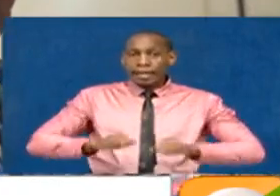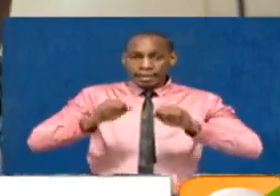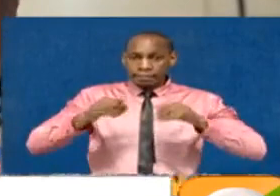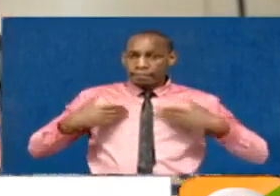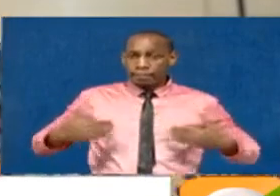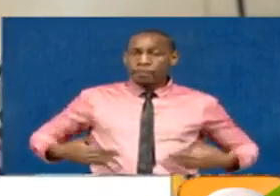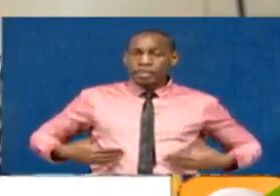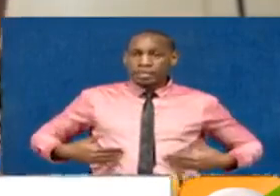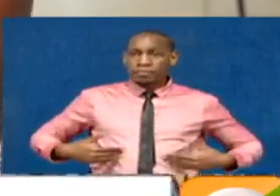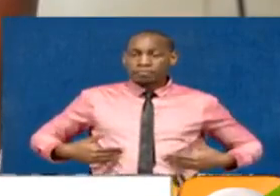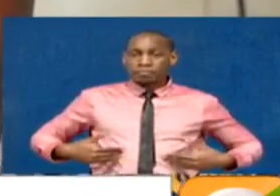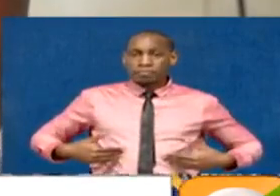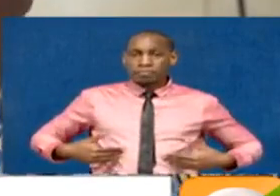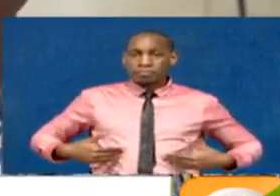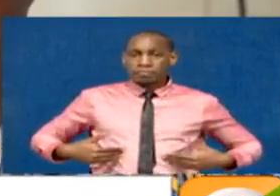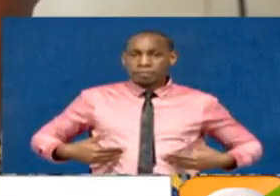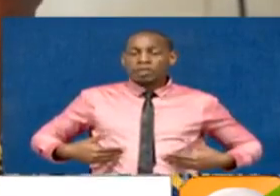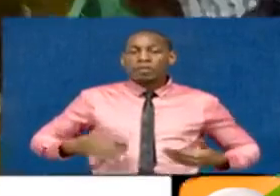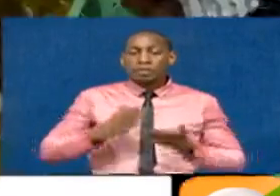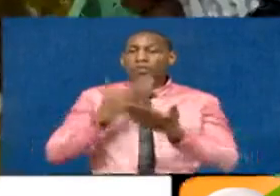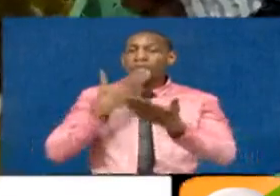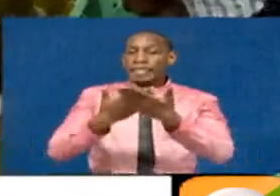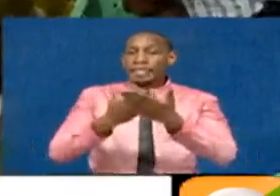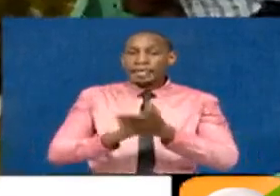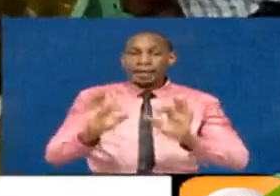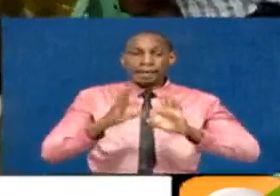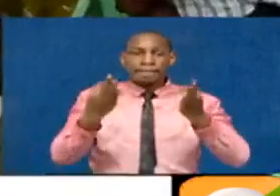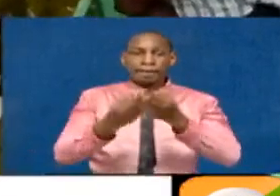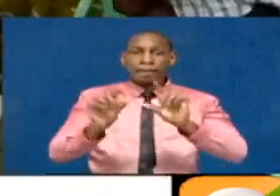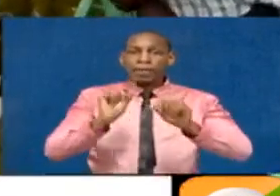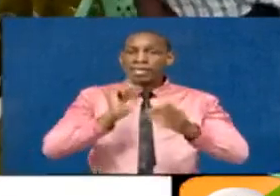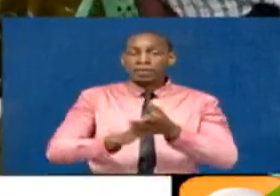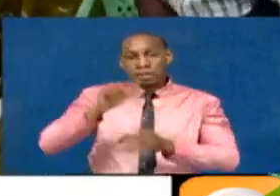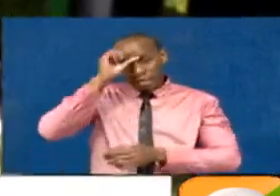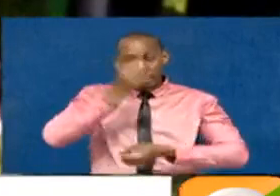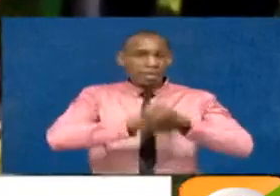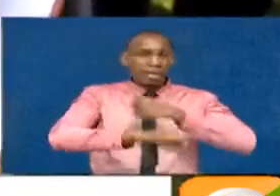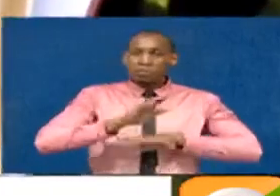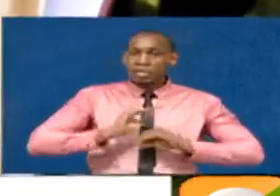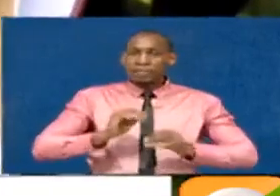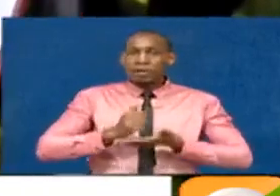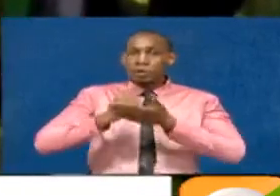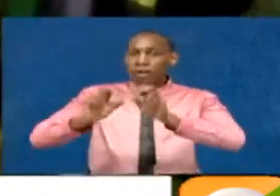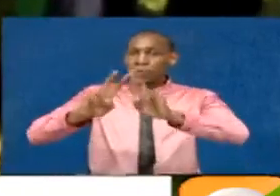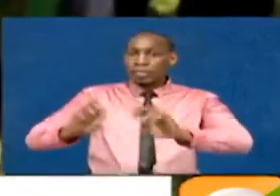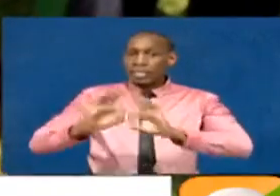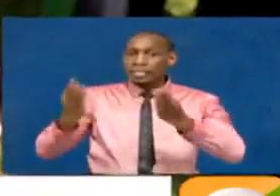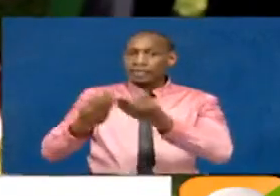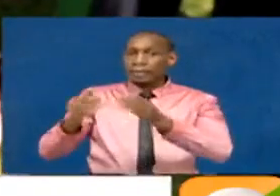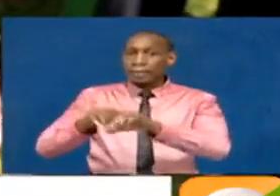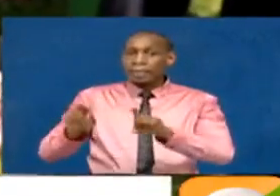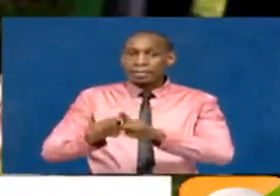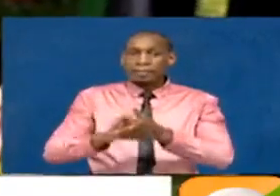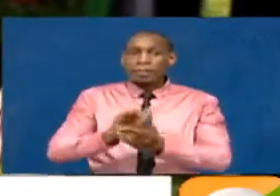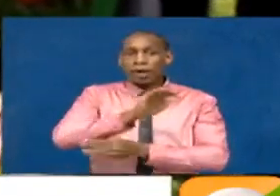body. And we appreciate that. The family says the government is not doing enough to help trace their kin and are now